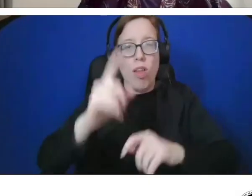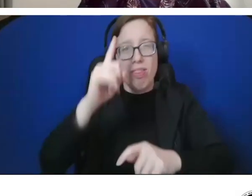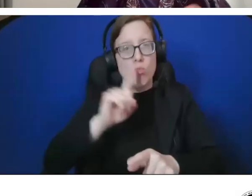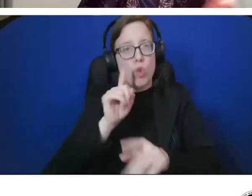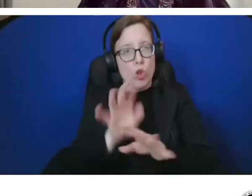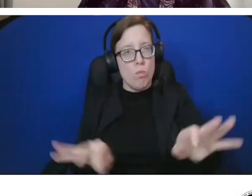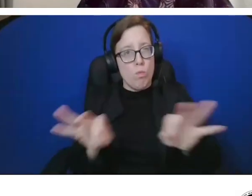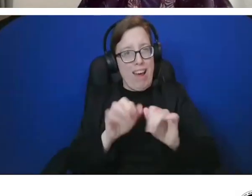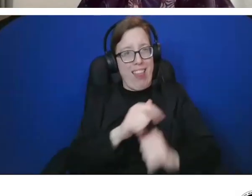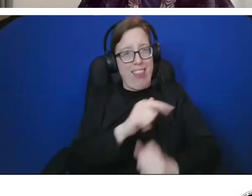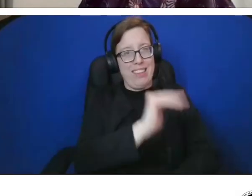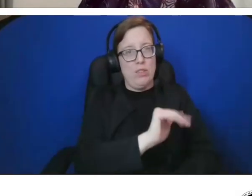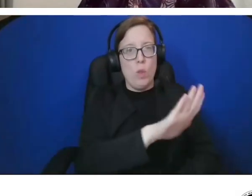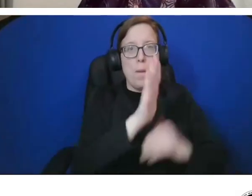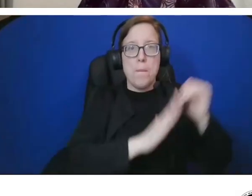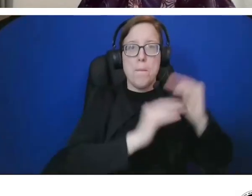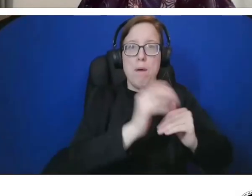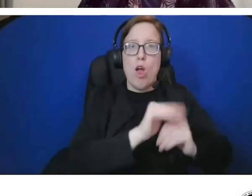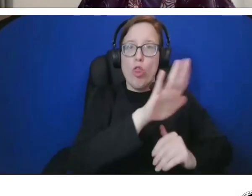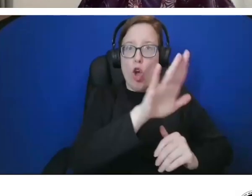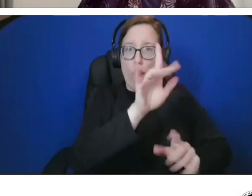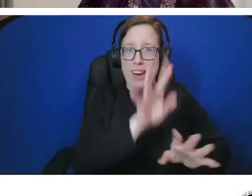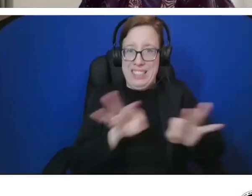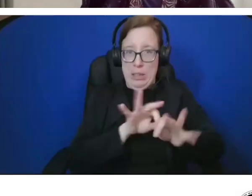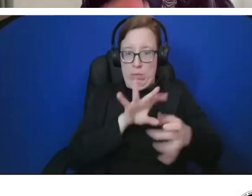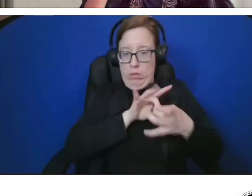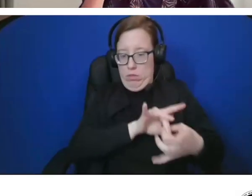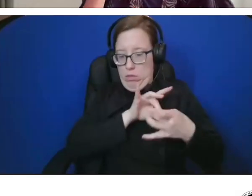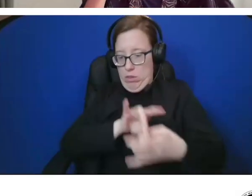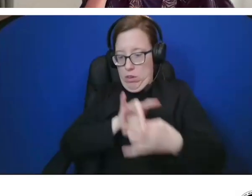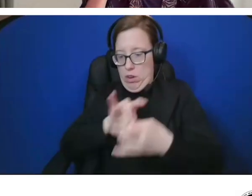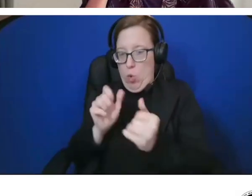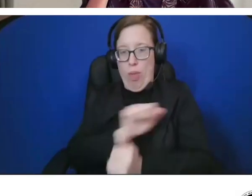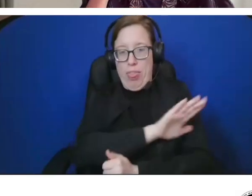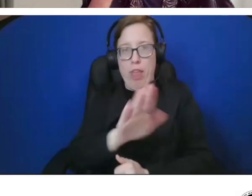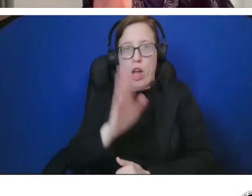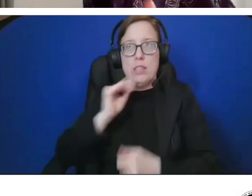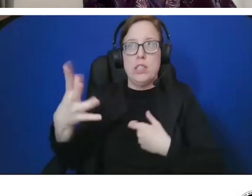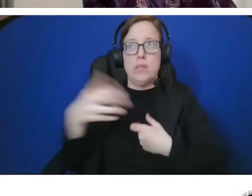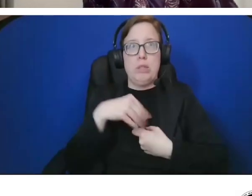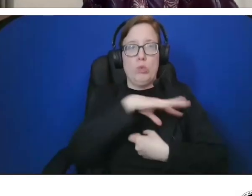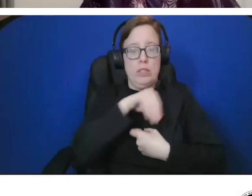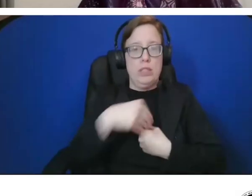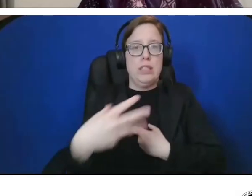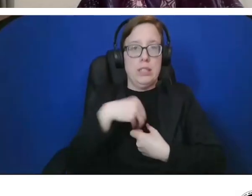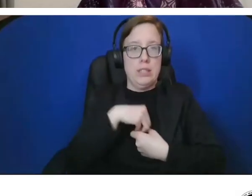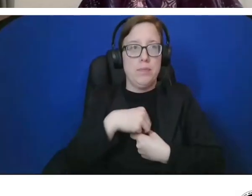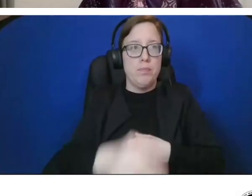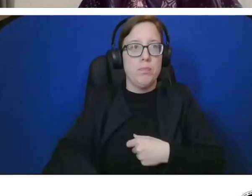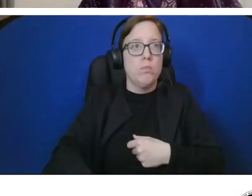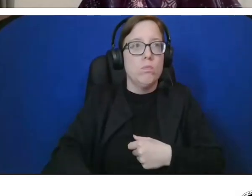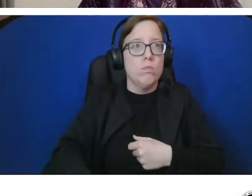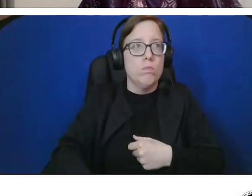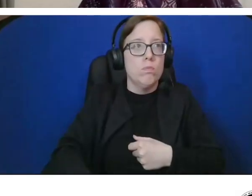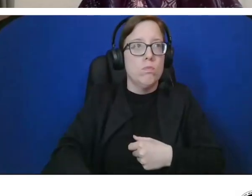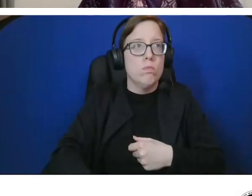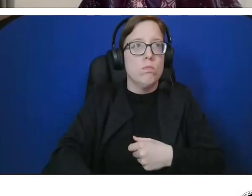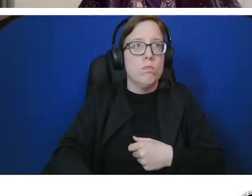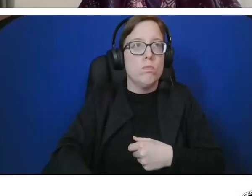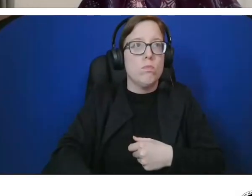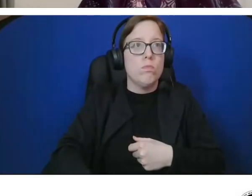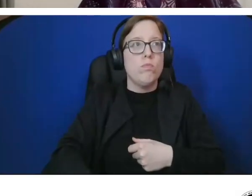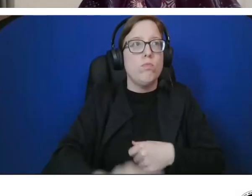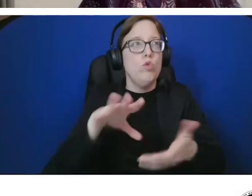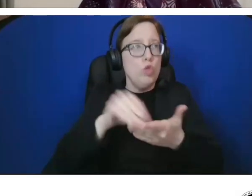deeply about how the child is building meaning through the experiences. We're learning a lot more